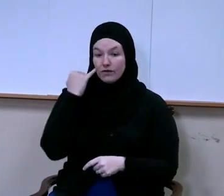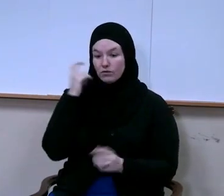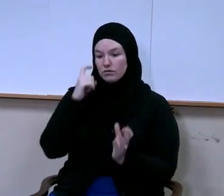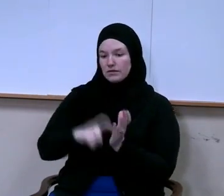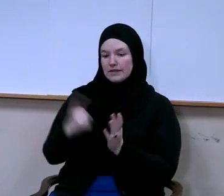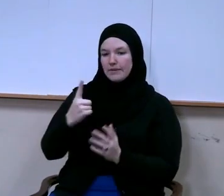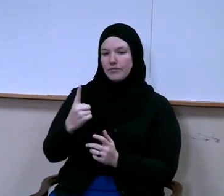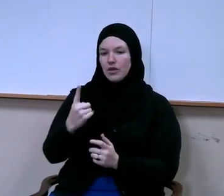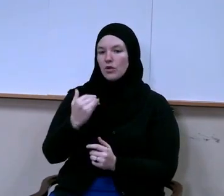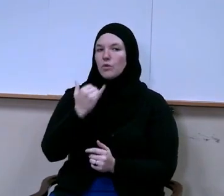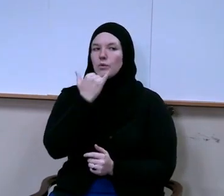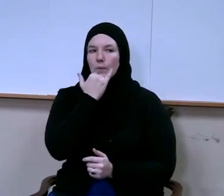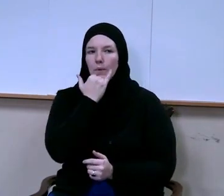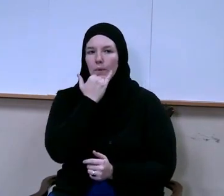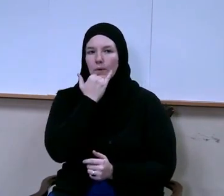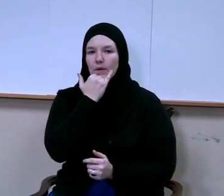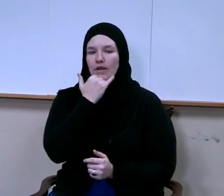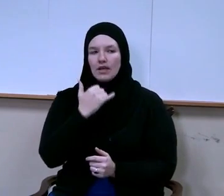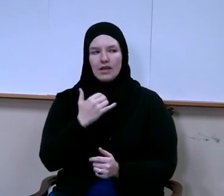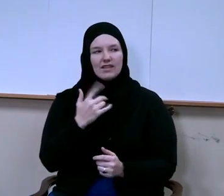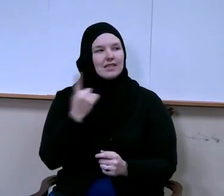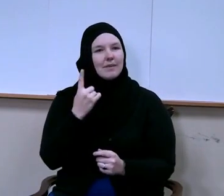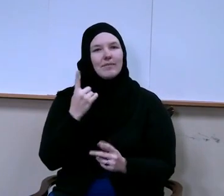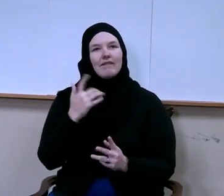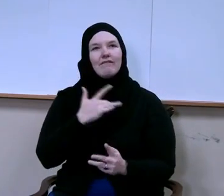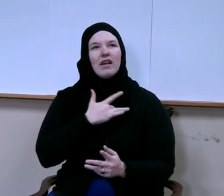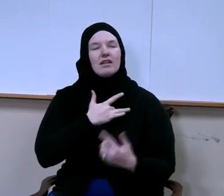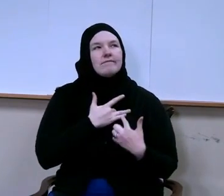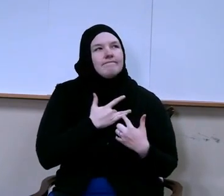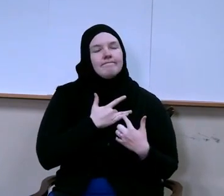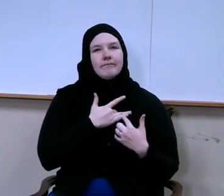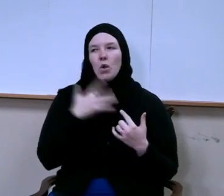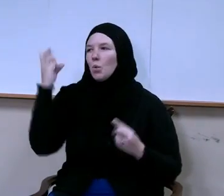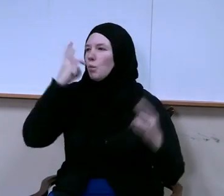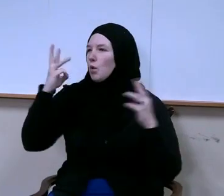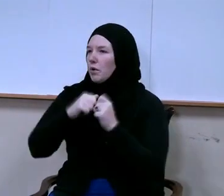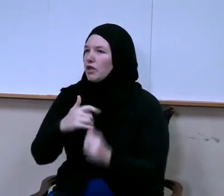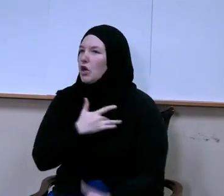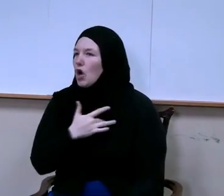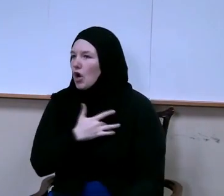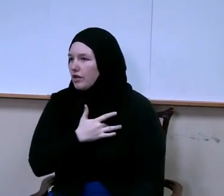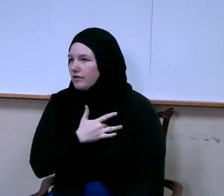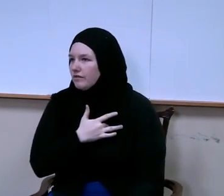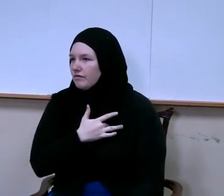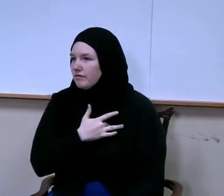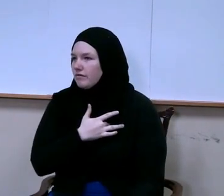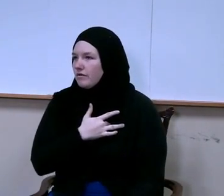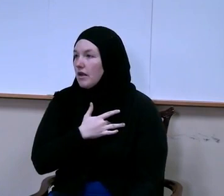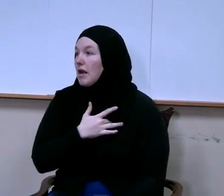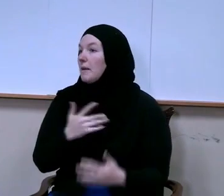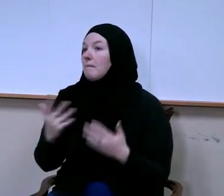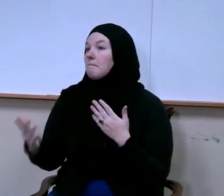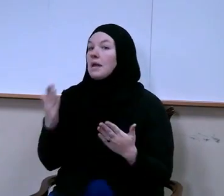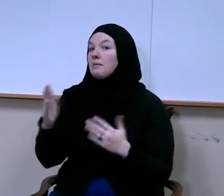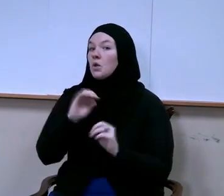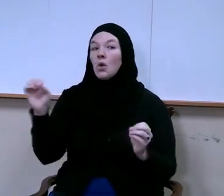heart and you feel very worried lest anybody would know or see what